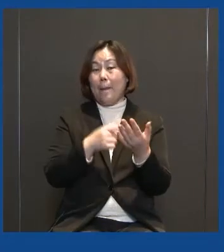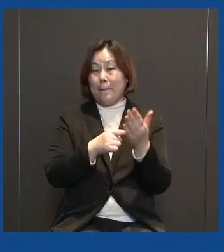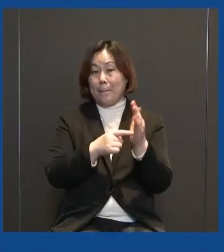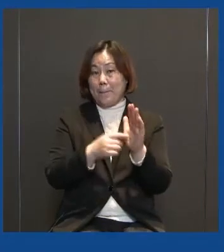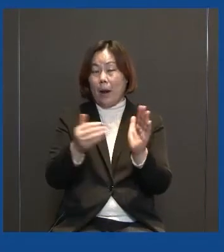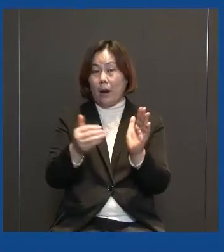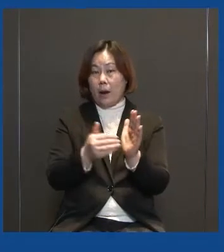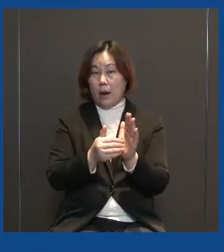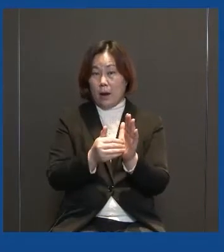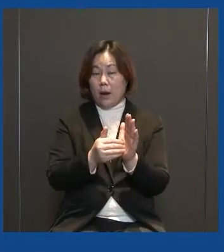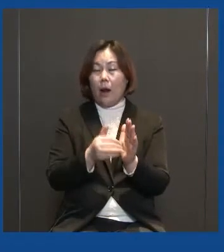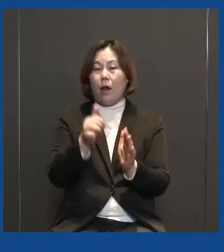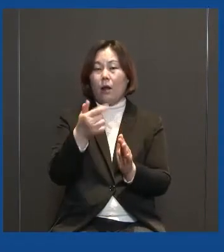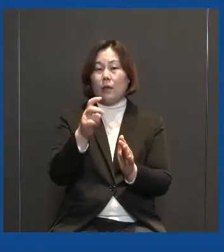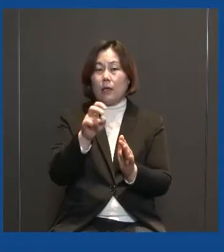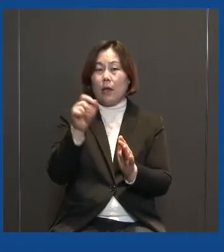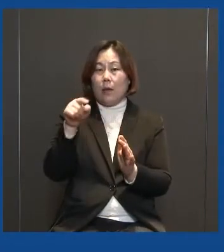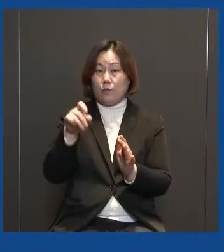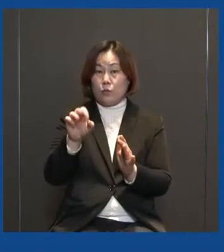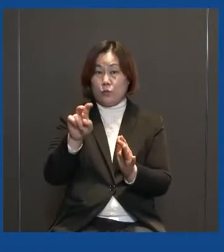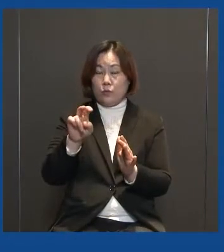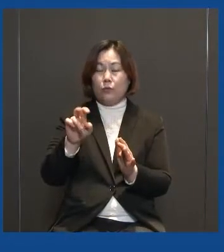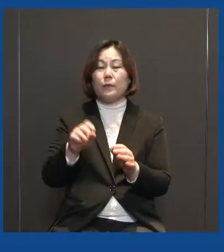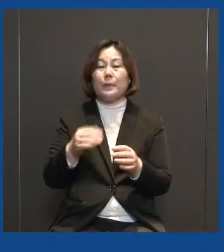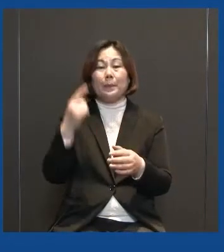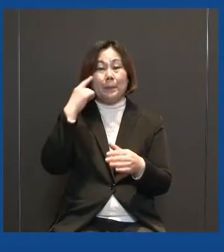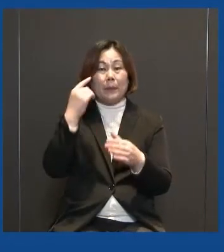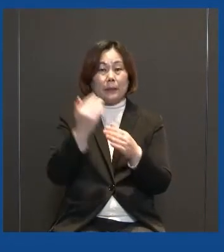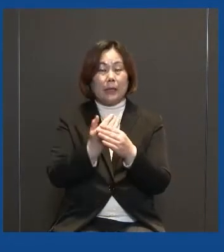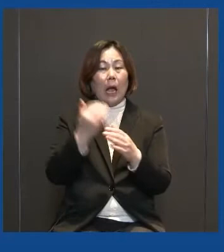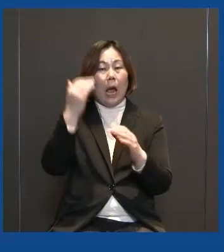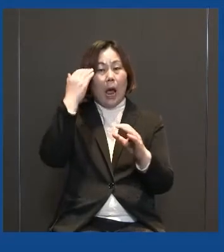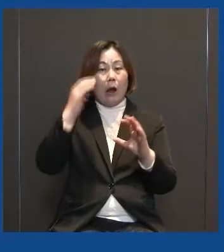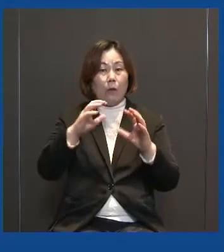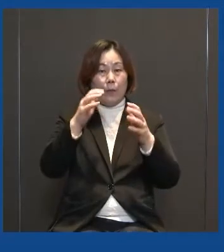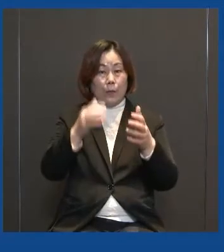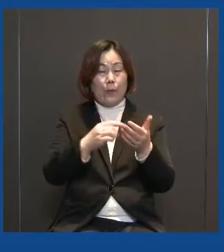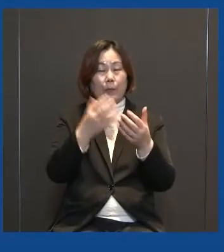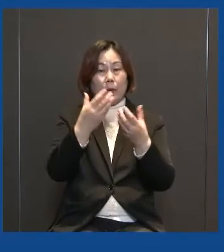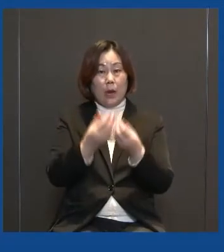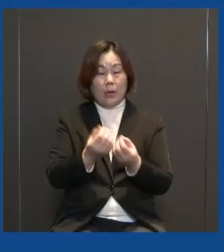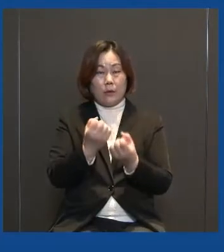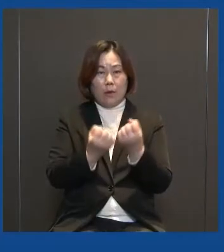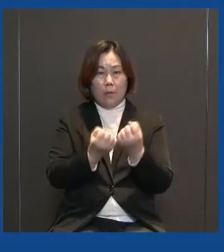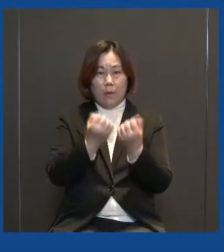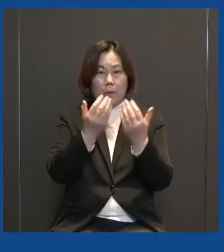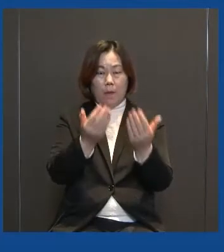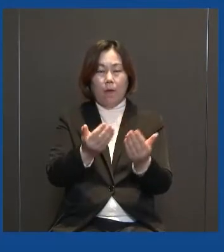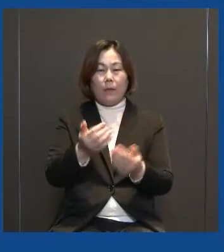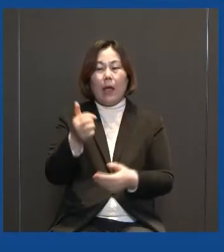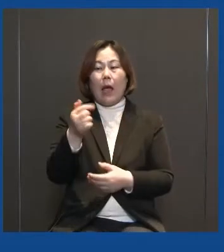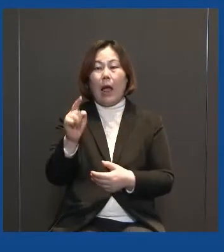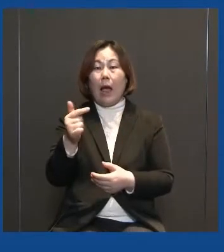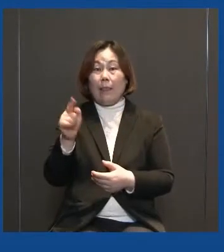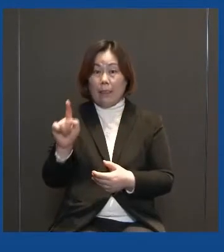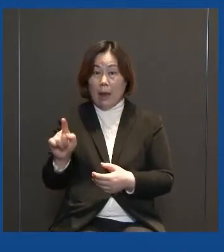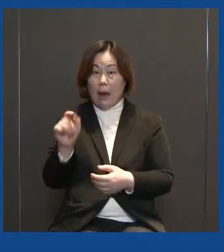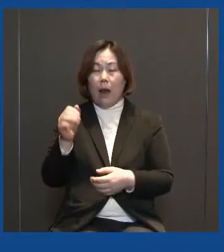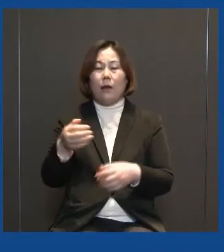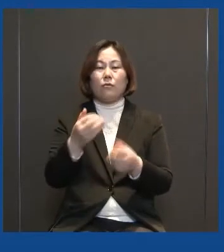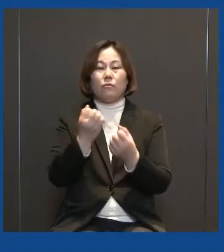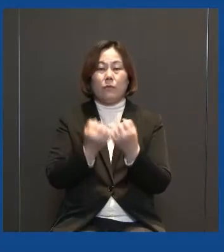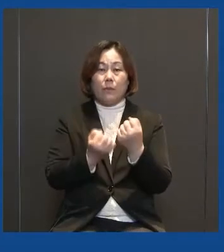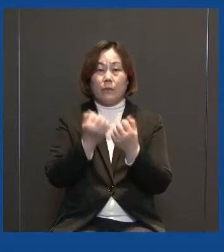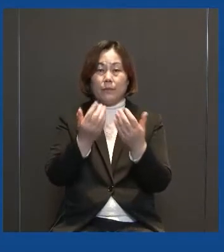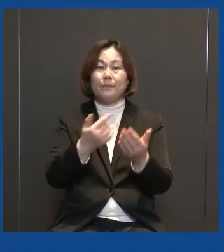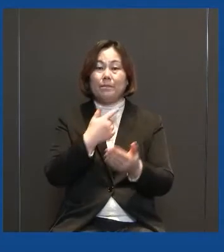So I've just heard from three presenters. Dr. Namgung Eun-Ha talked about the Korean situation, and also First Secretary